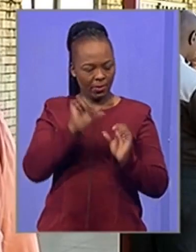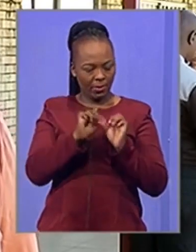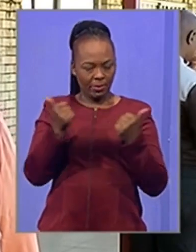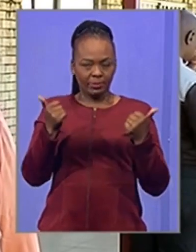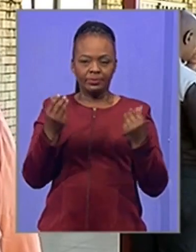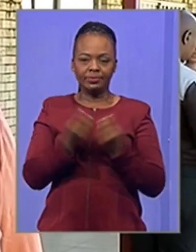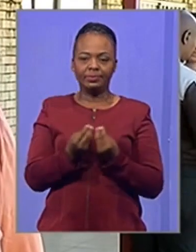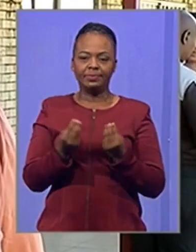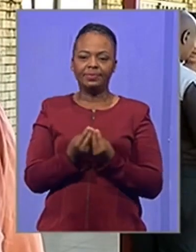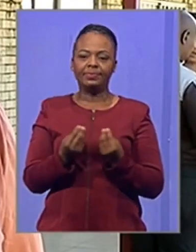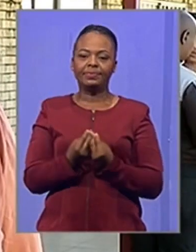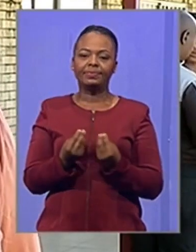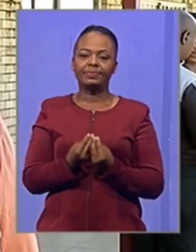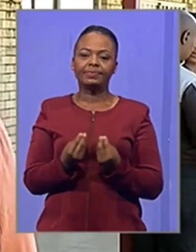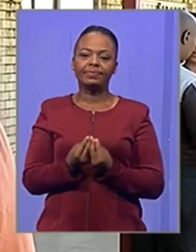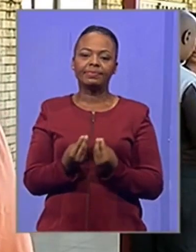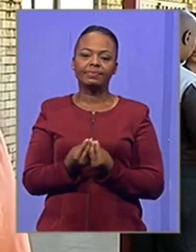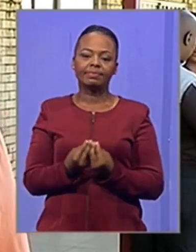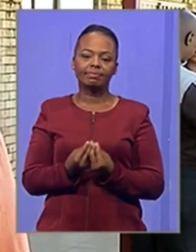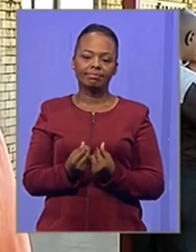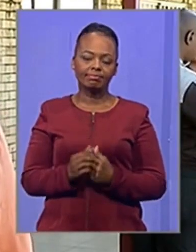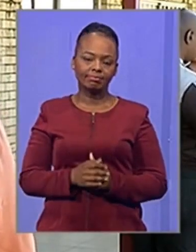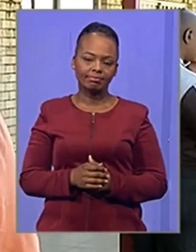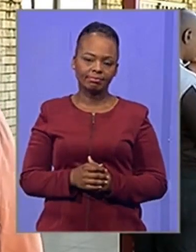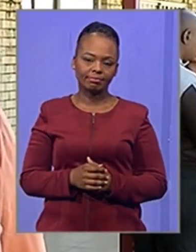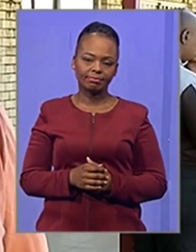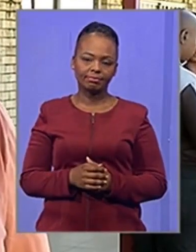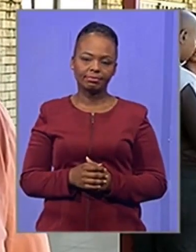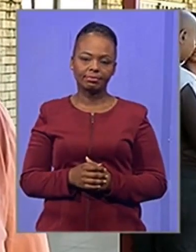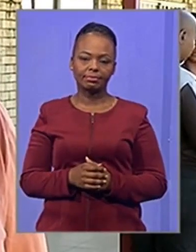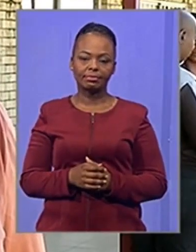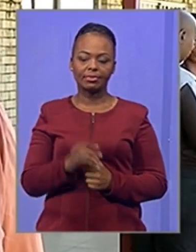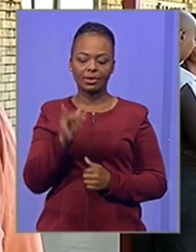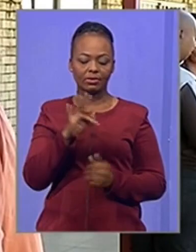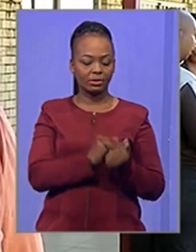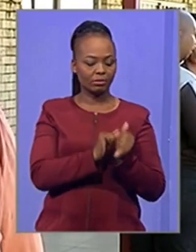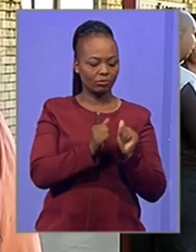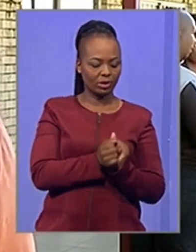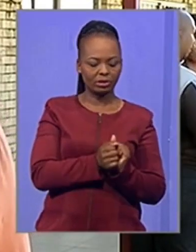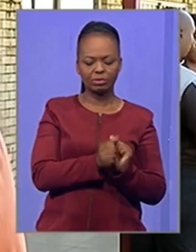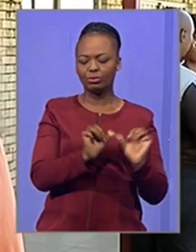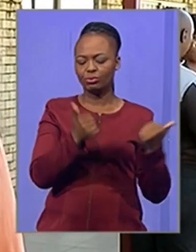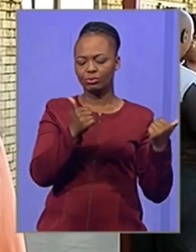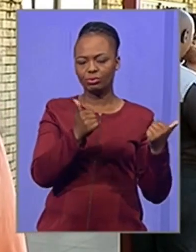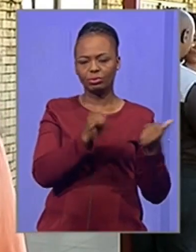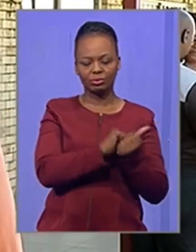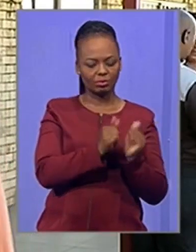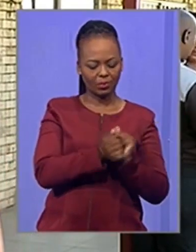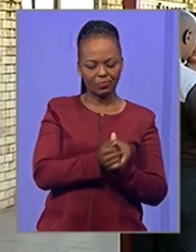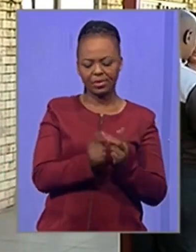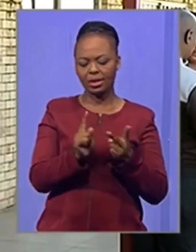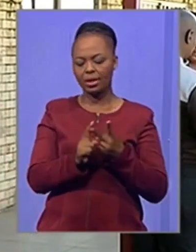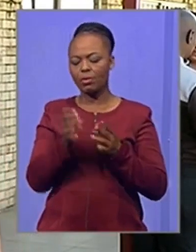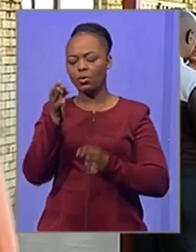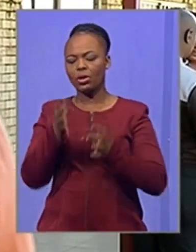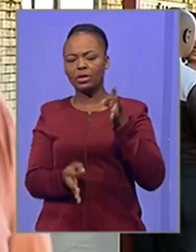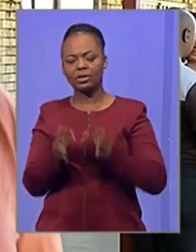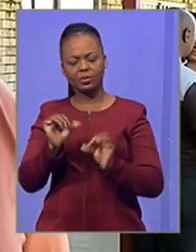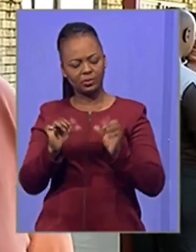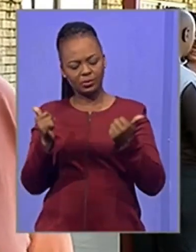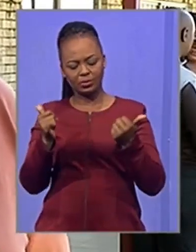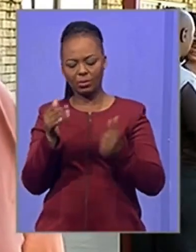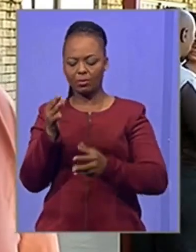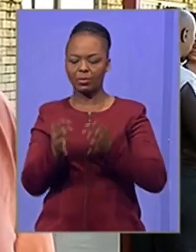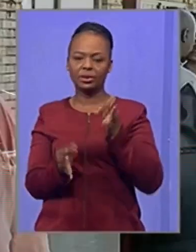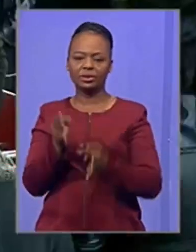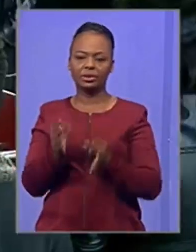tluwa ho tsa dipapadi o ne a kgona ho ngola ka dipapadi ha o tluwa dipolitiki o ne a kgona ho ngola ka dipolitiki mme re tla dula